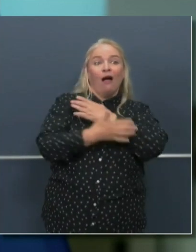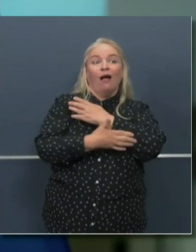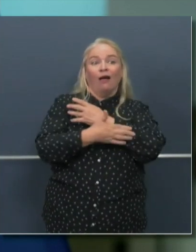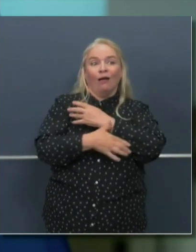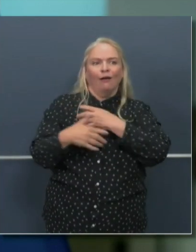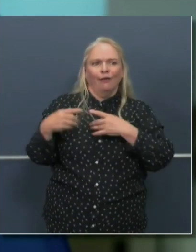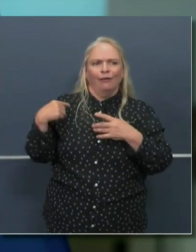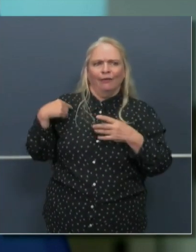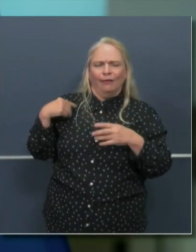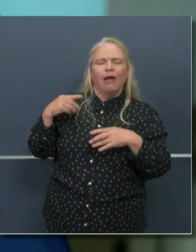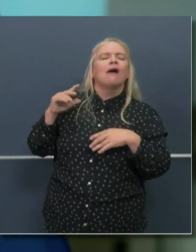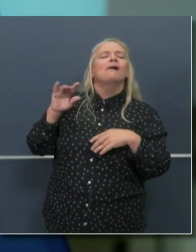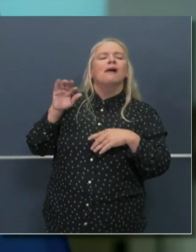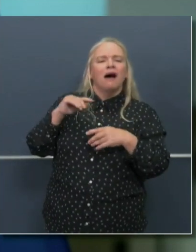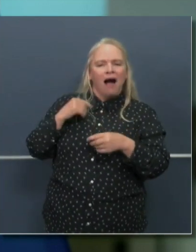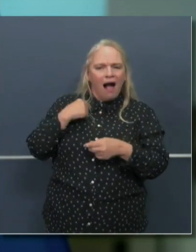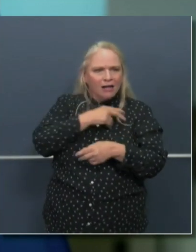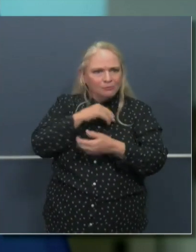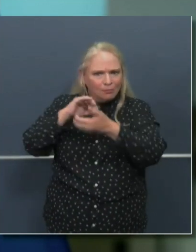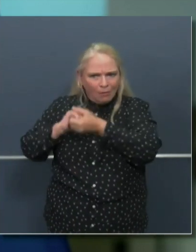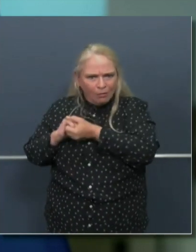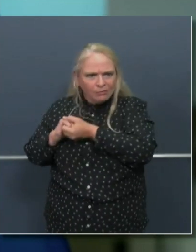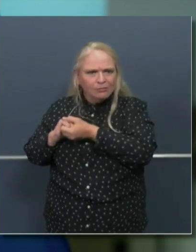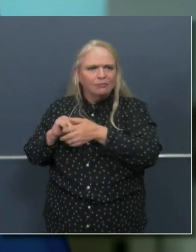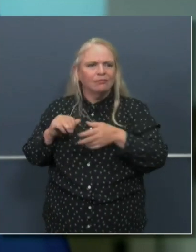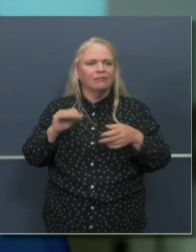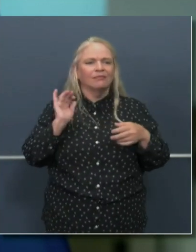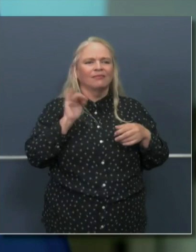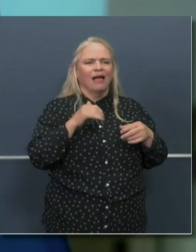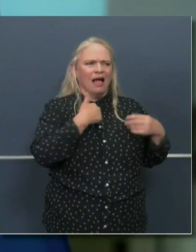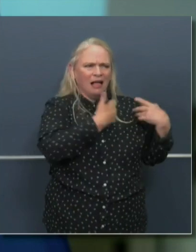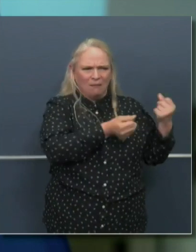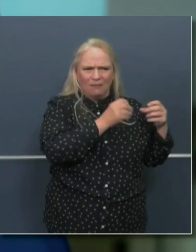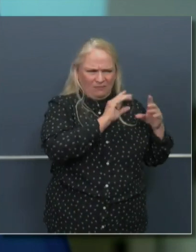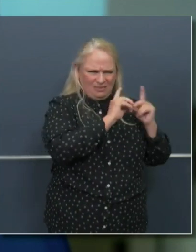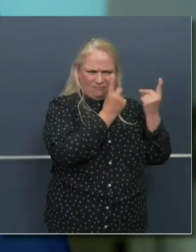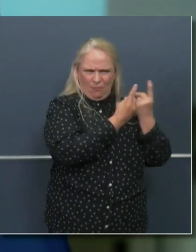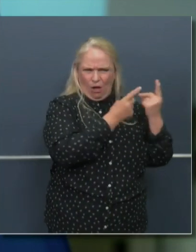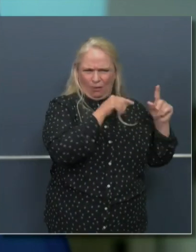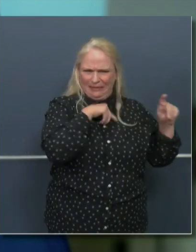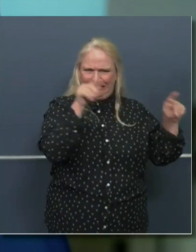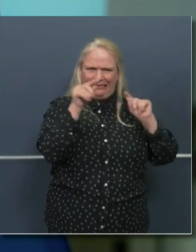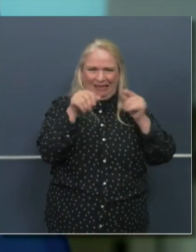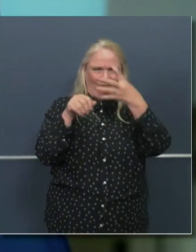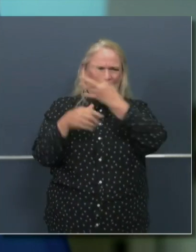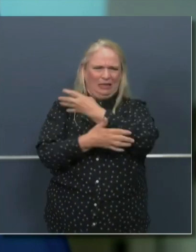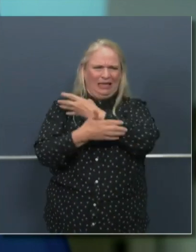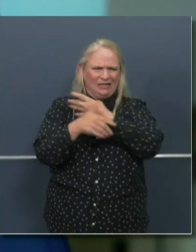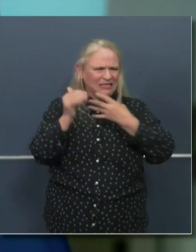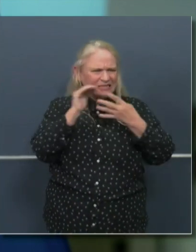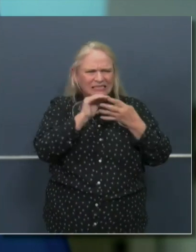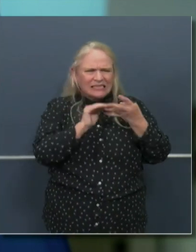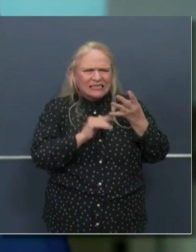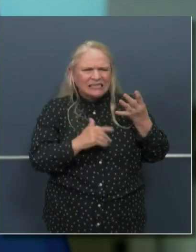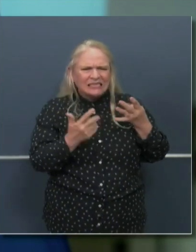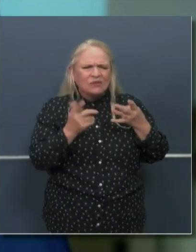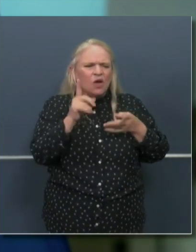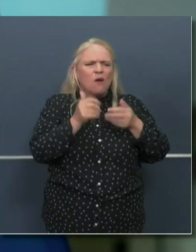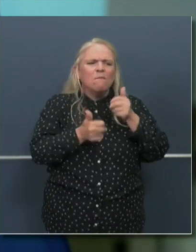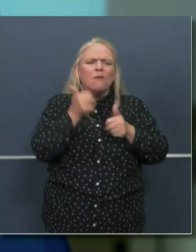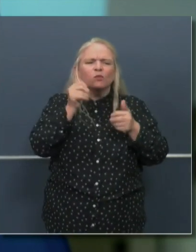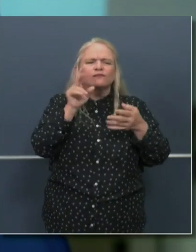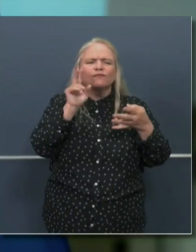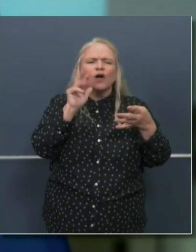hospital partners, those are the areas where they suggest most of the activity is occurring in terms of the cause